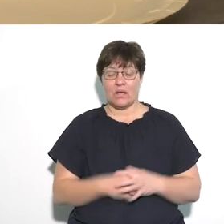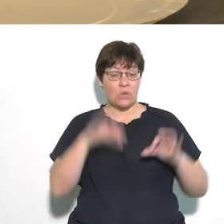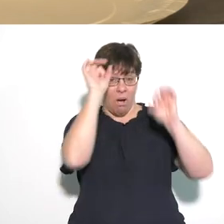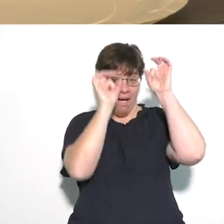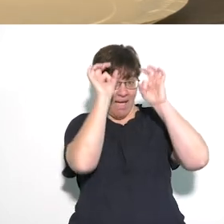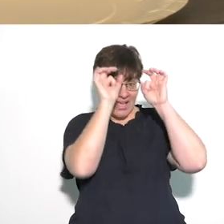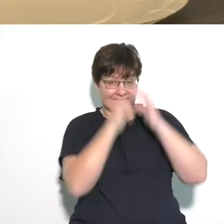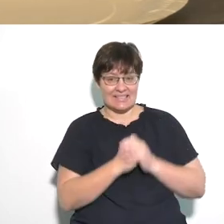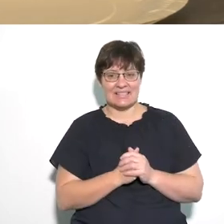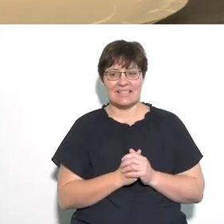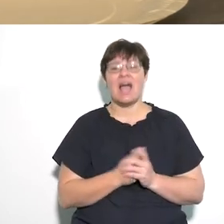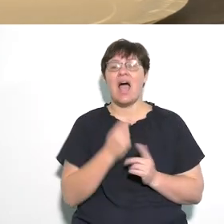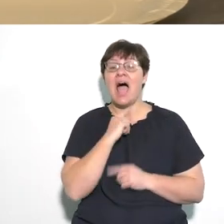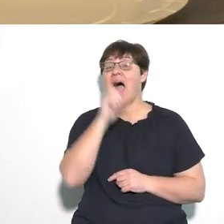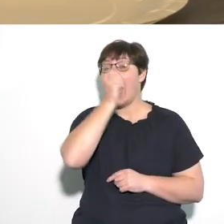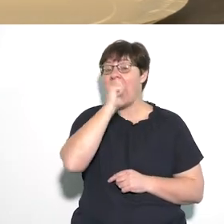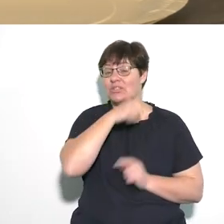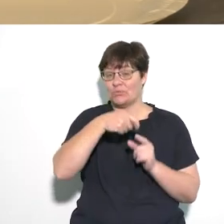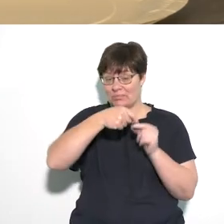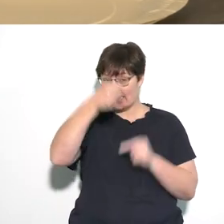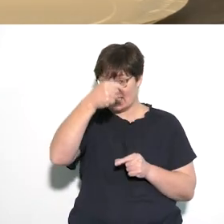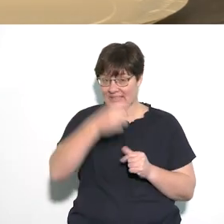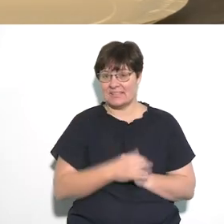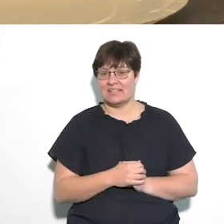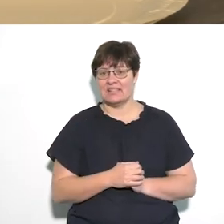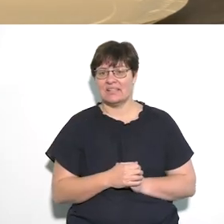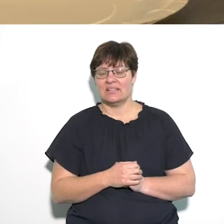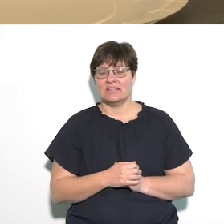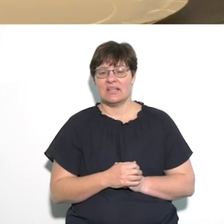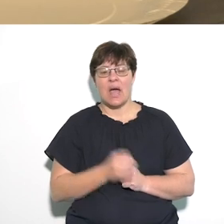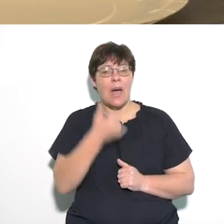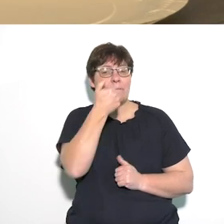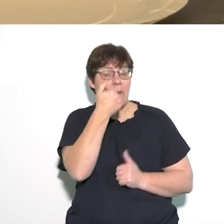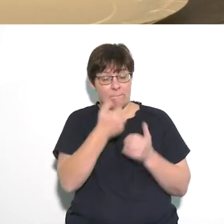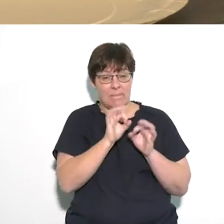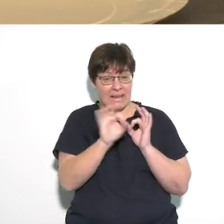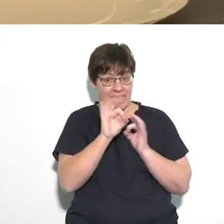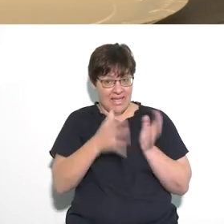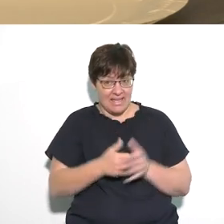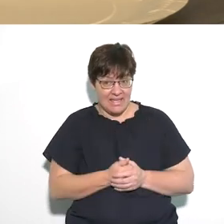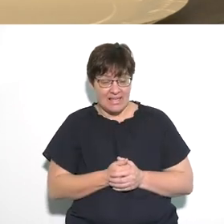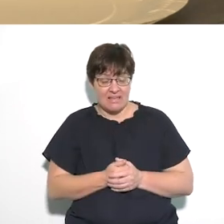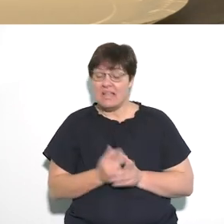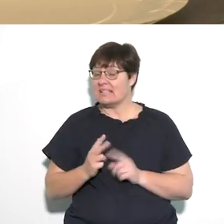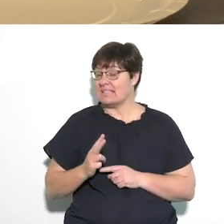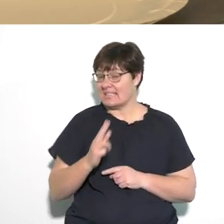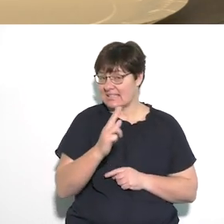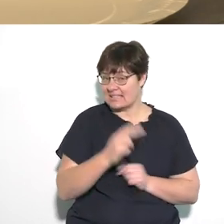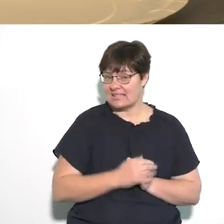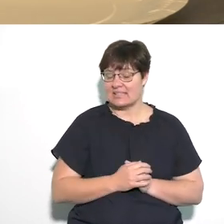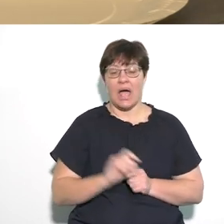two googly eyes, an ice cream stick, a pipe cleaner, a pair of